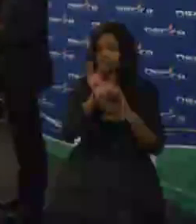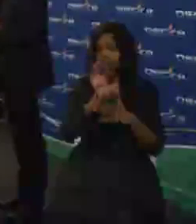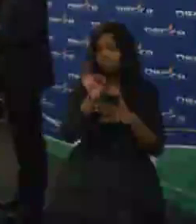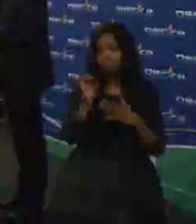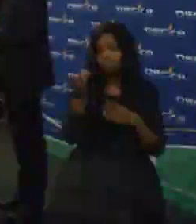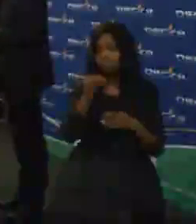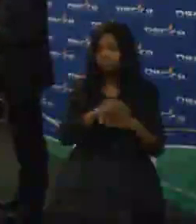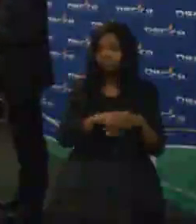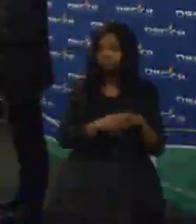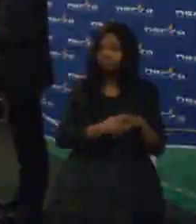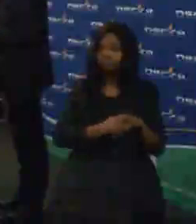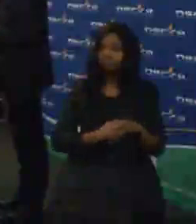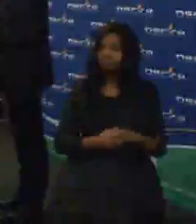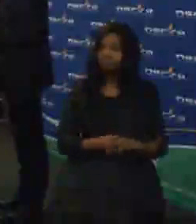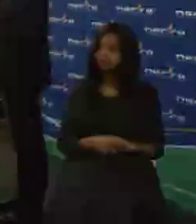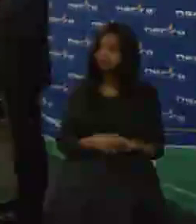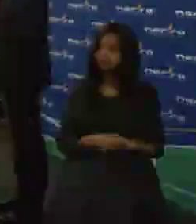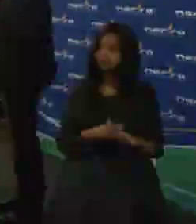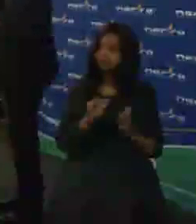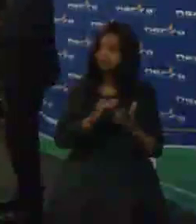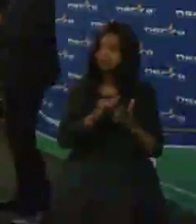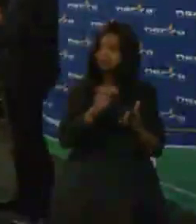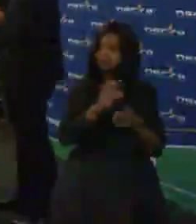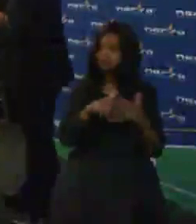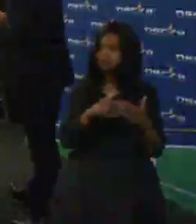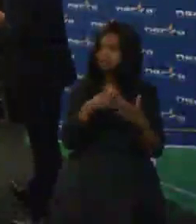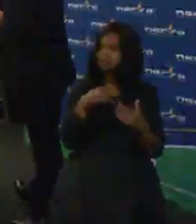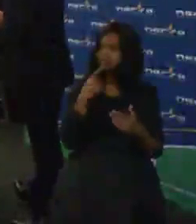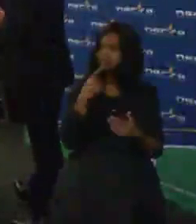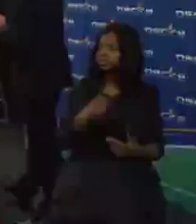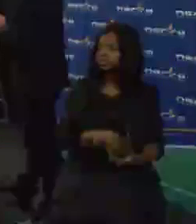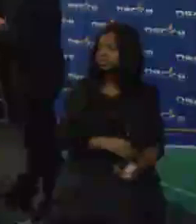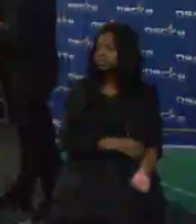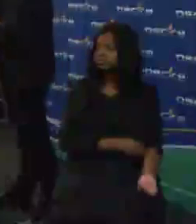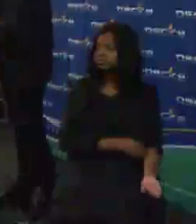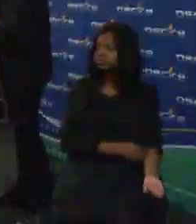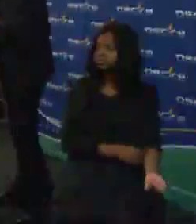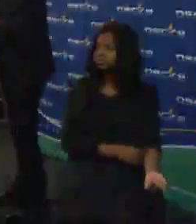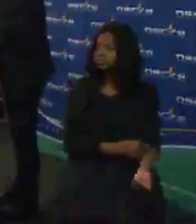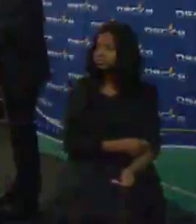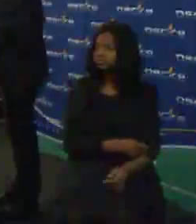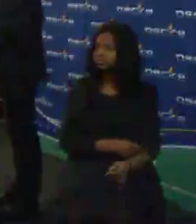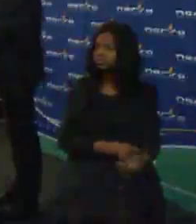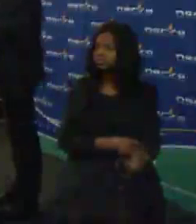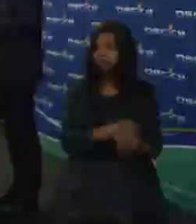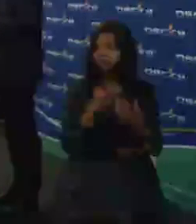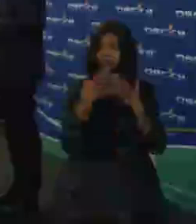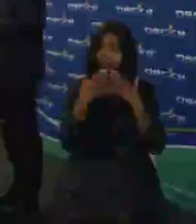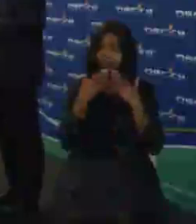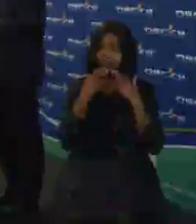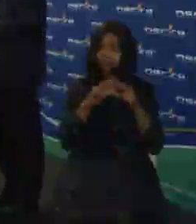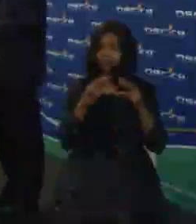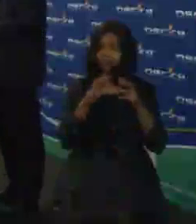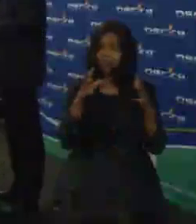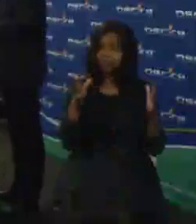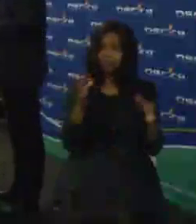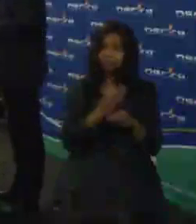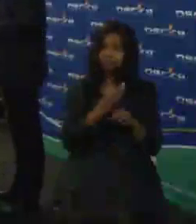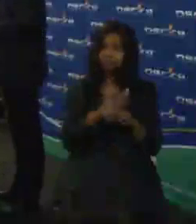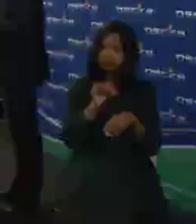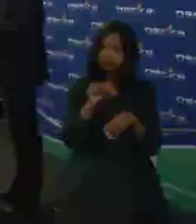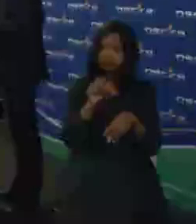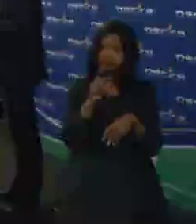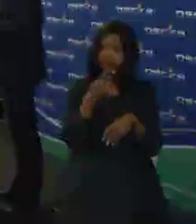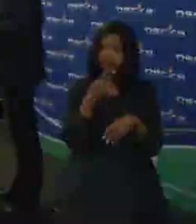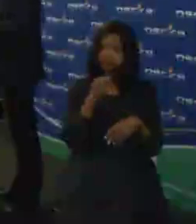increase. And that's all I have to say. All right, thank you very much. Mr. Willis.